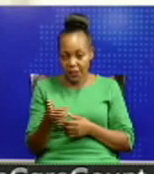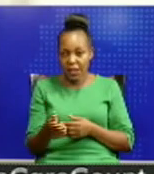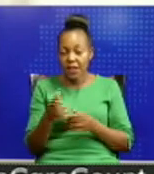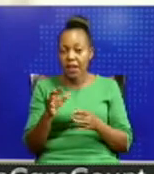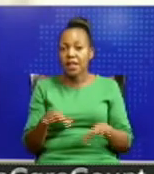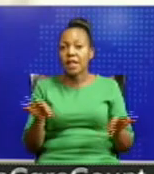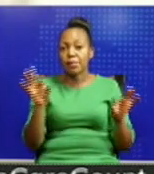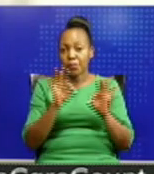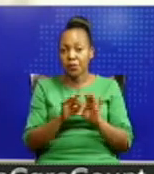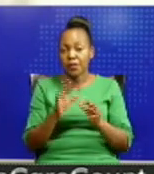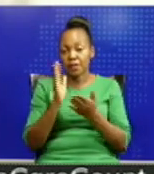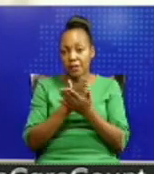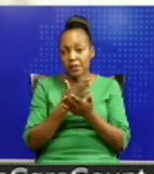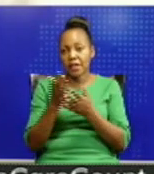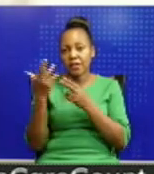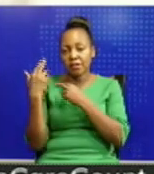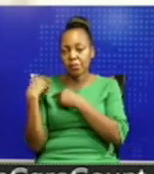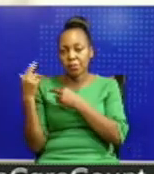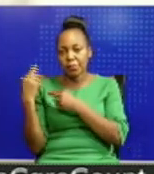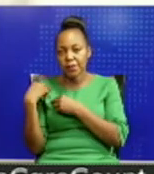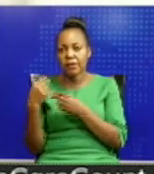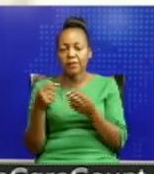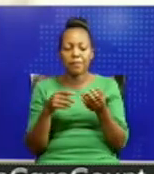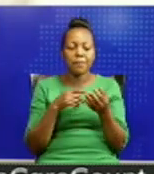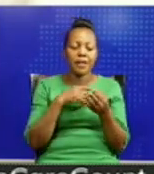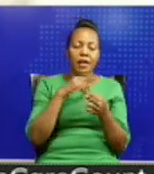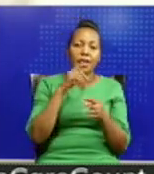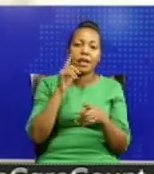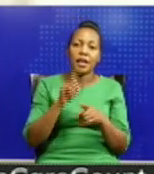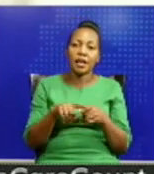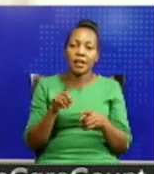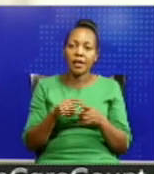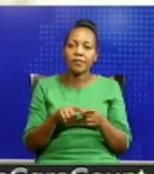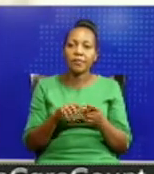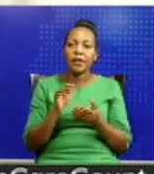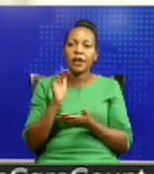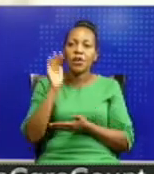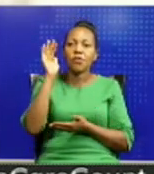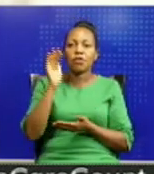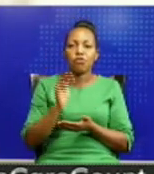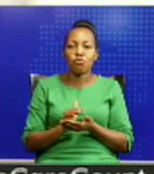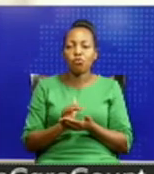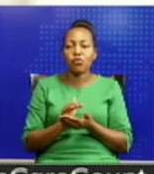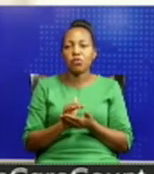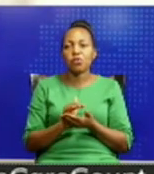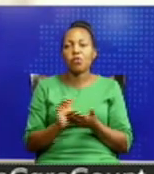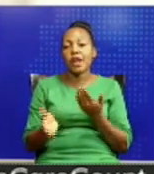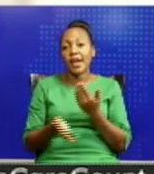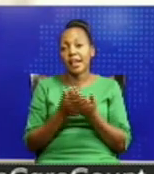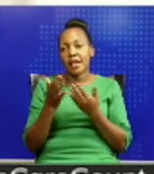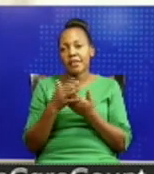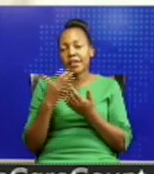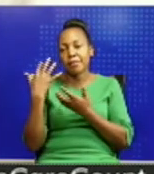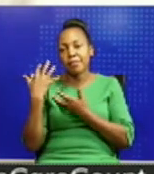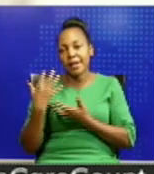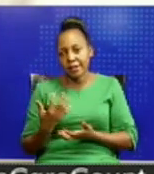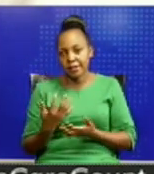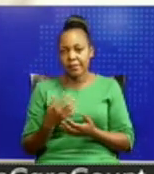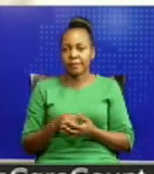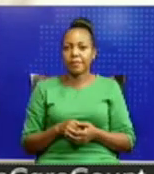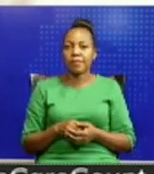us have a role to play. Then the other one is to reduce on the caring burden. The caring burden, you